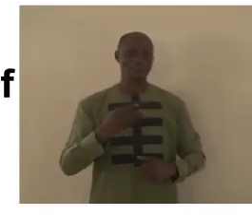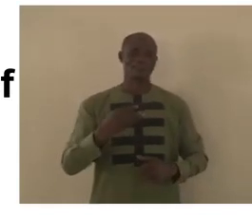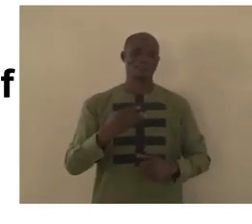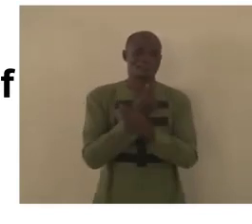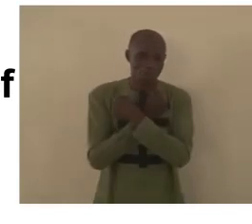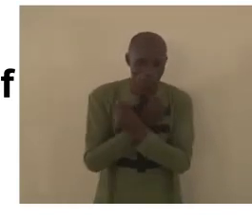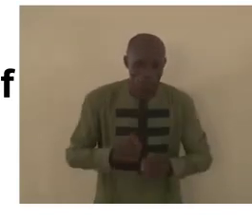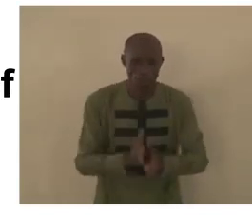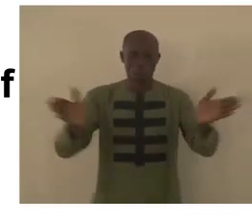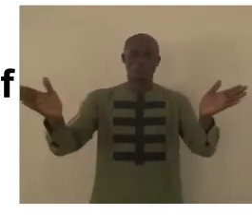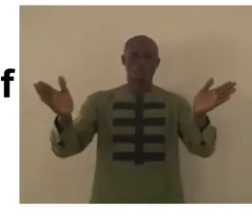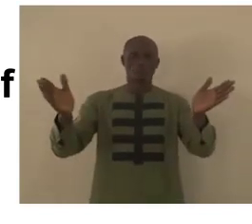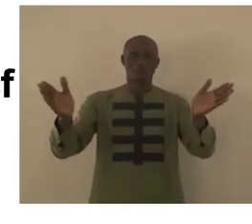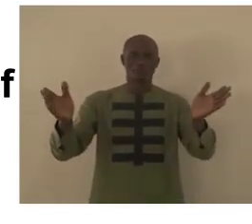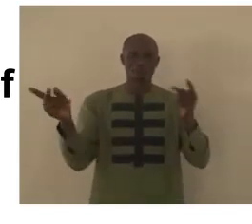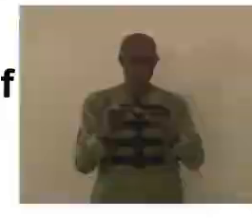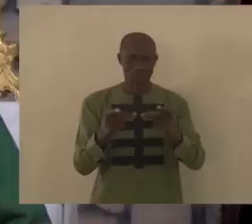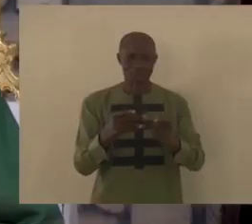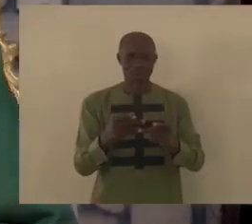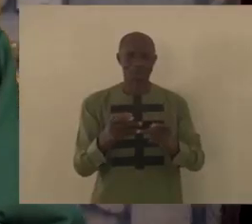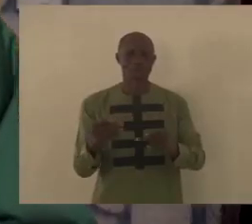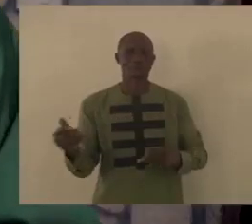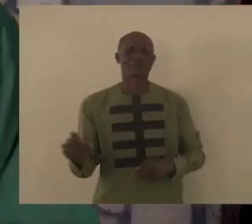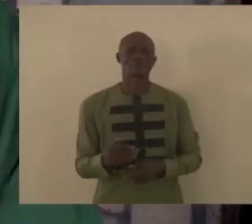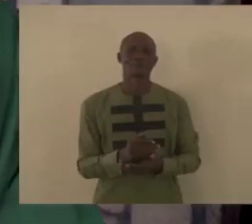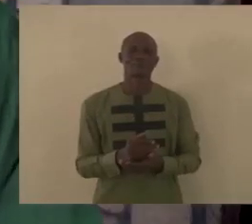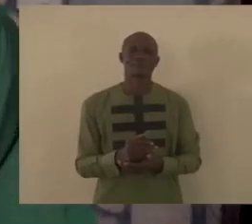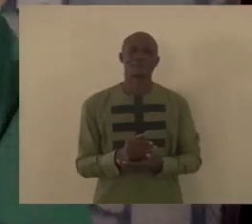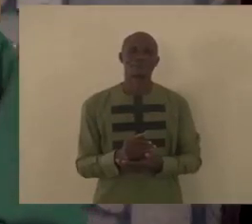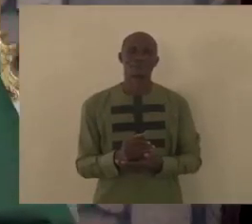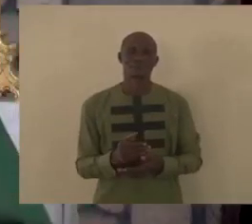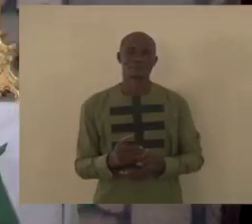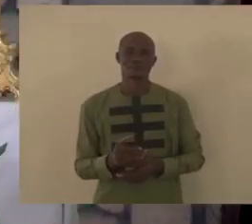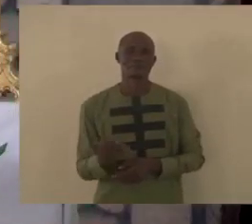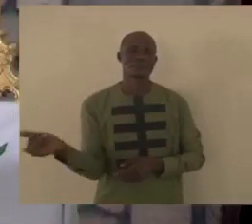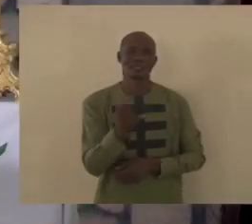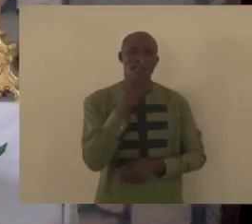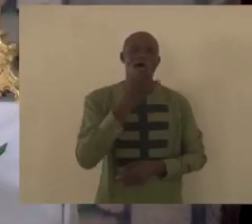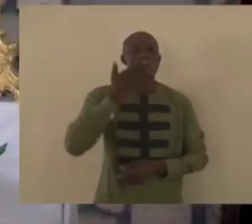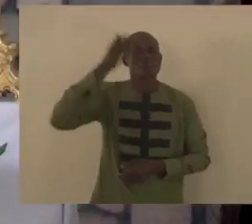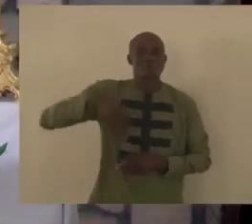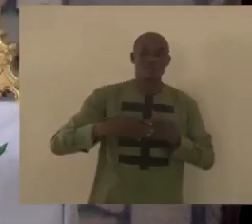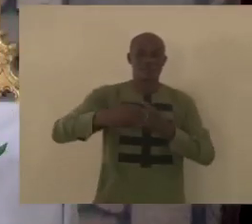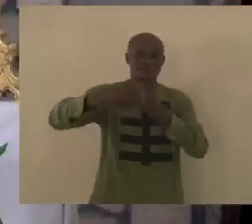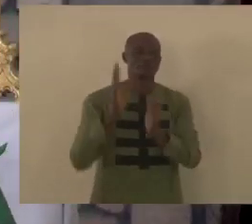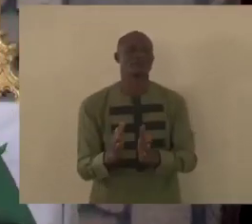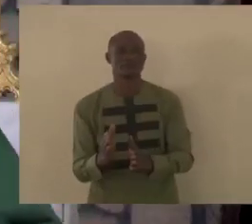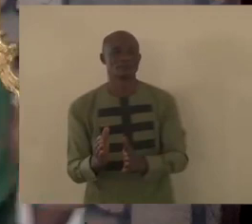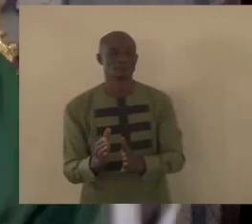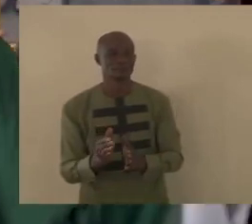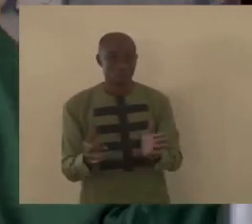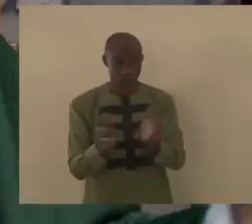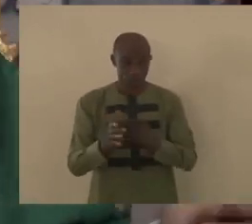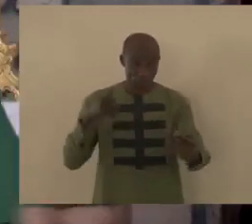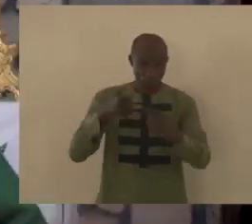public recognition and positions of honor. They are, in fact, bad leaders. Now, so far,